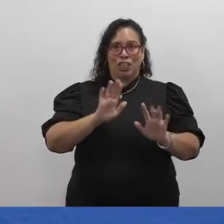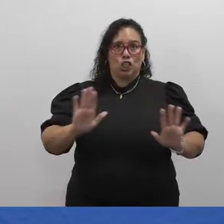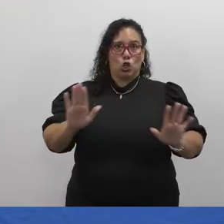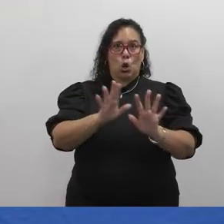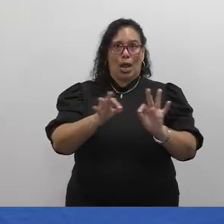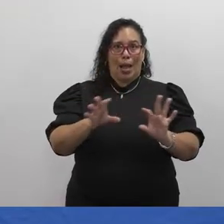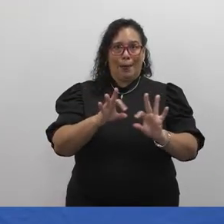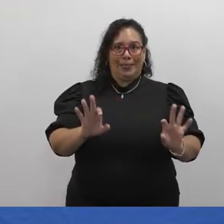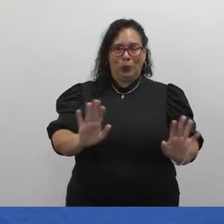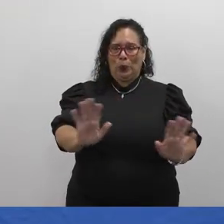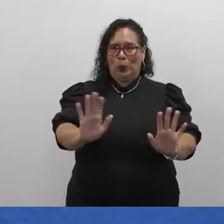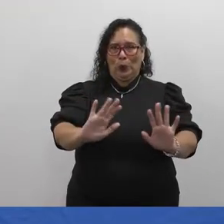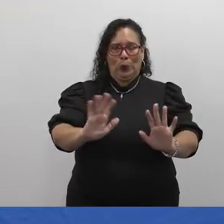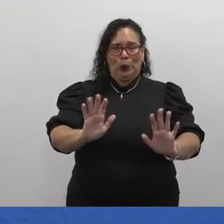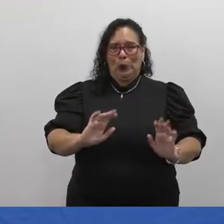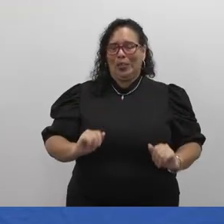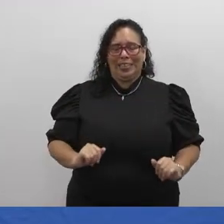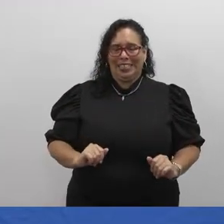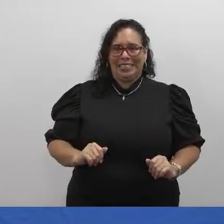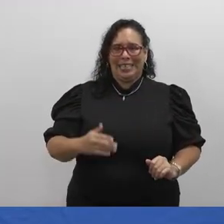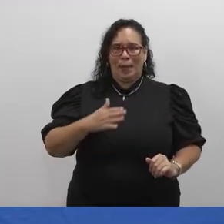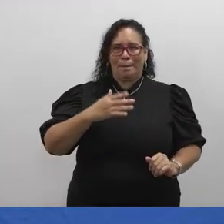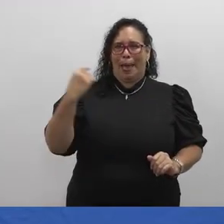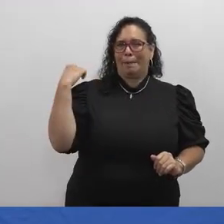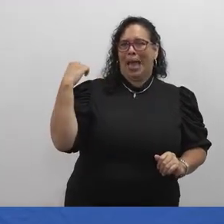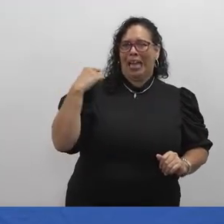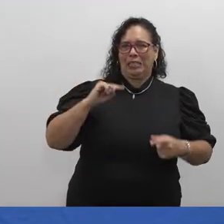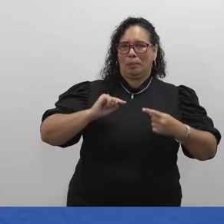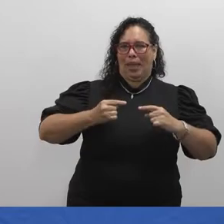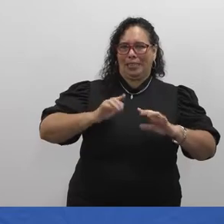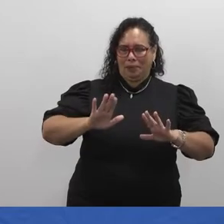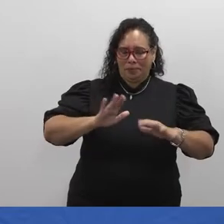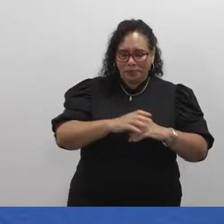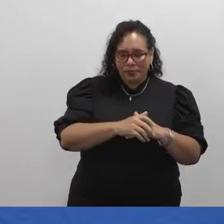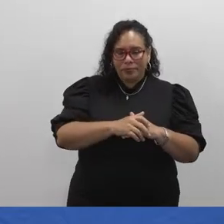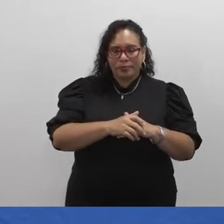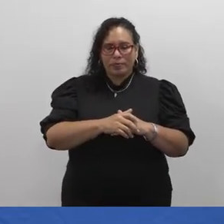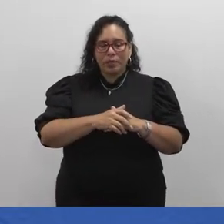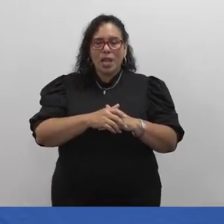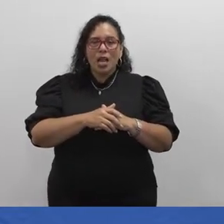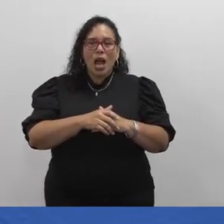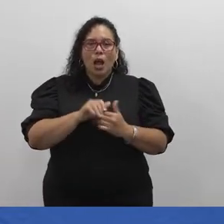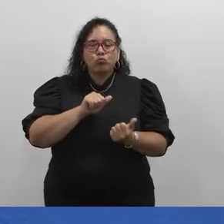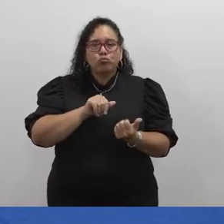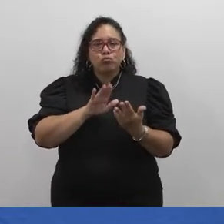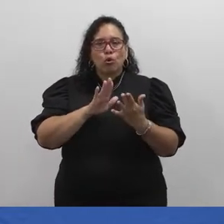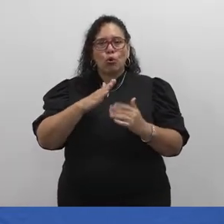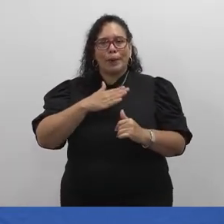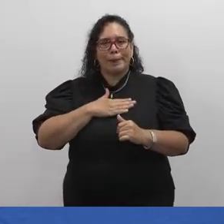something we that's, said. That's being said. So I'm going to approach my question